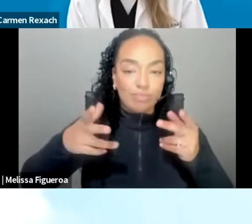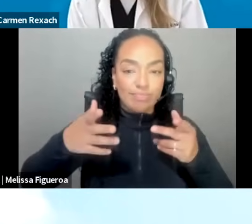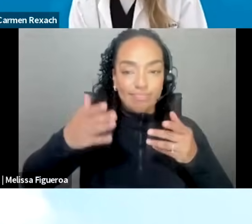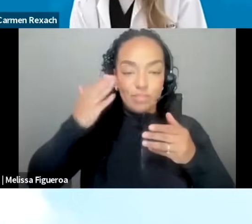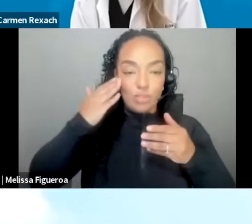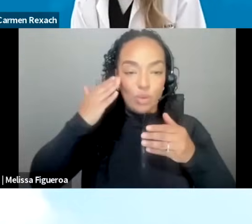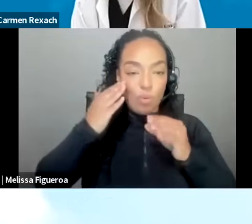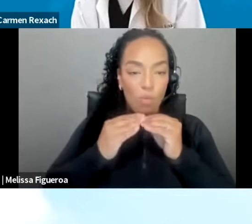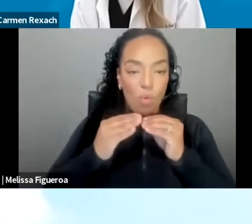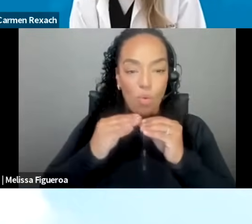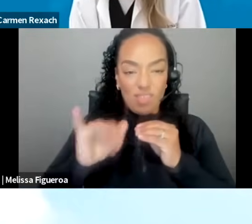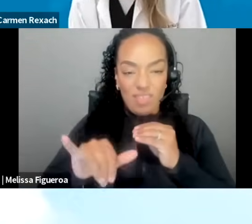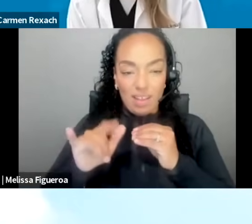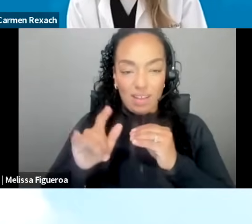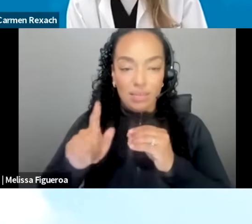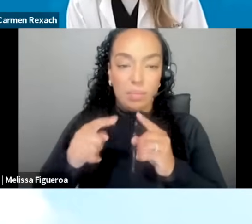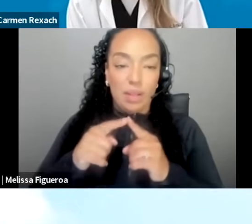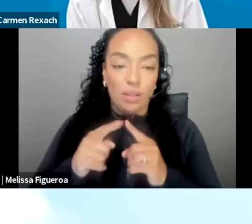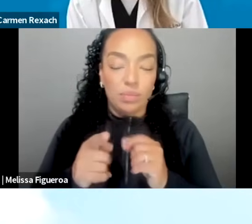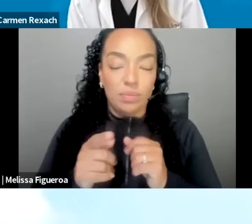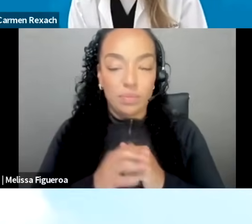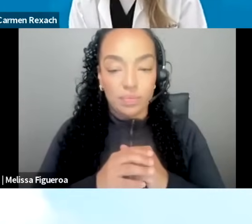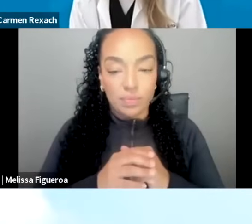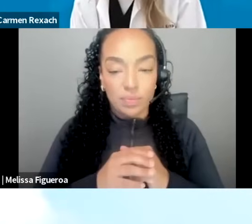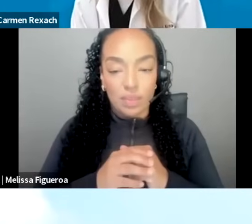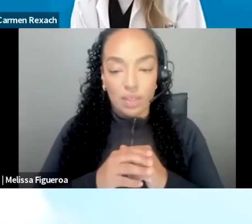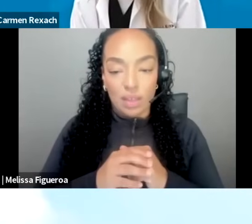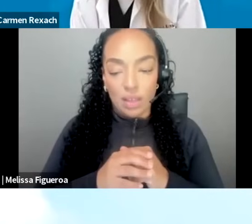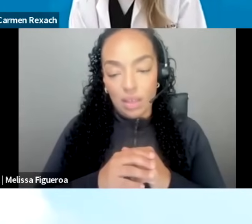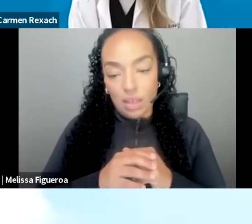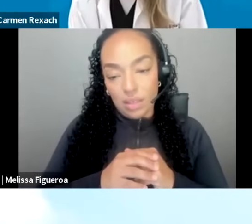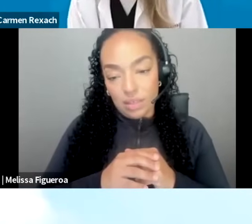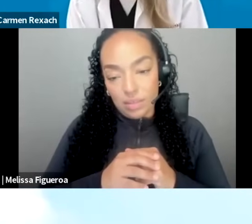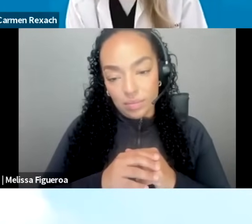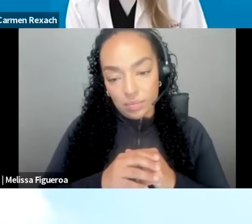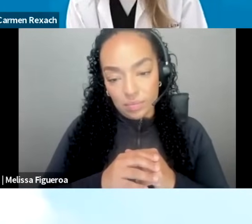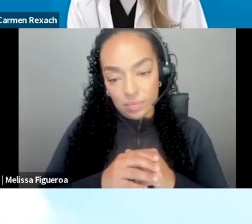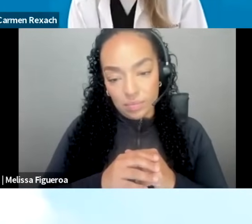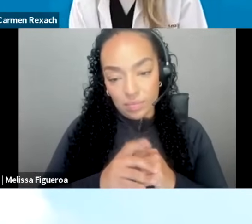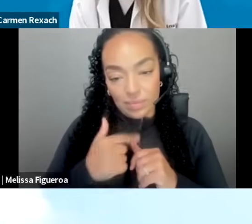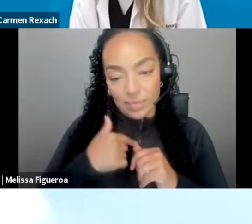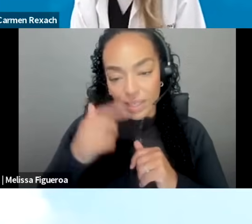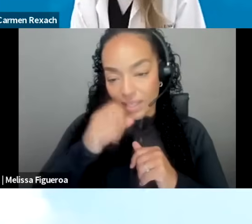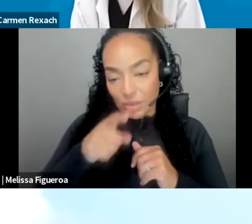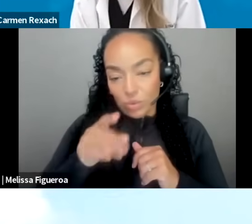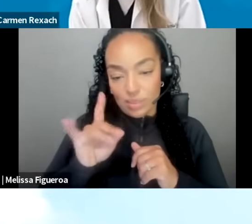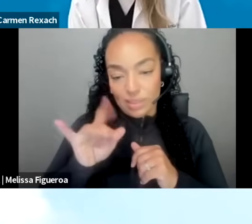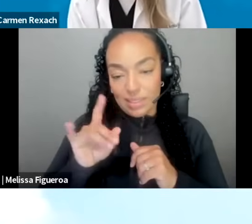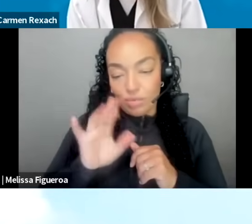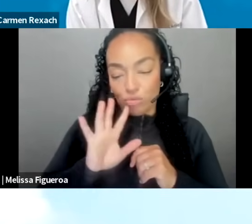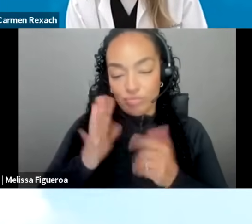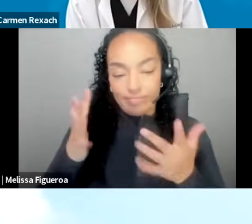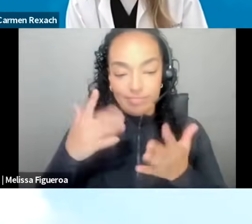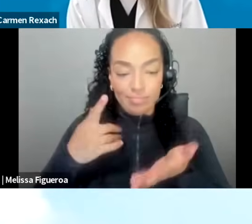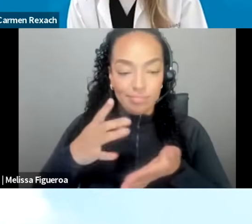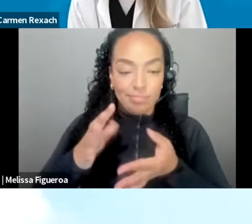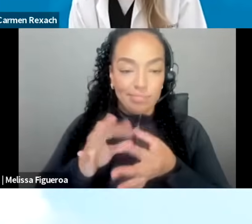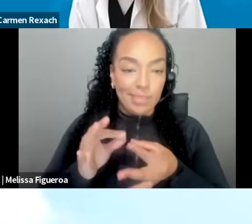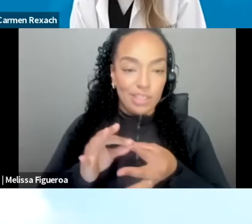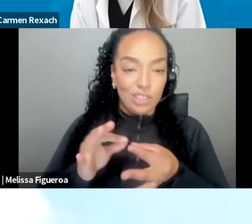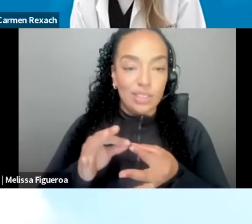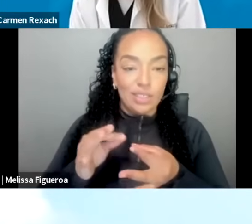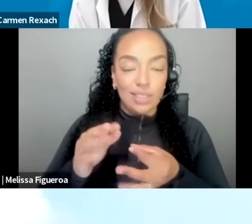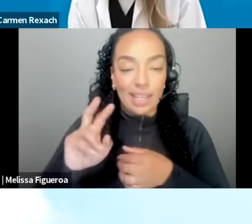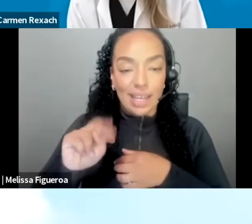the herds where there aren't any symptoms. I guess you did mention some really interesting things about NIH-funded